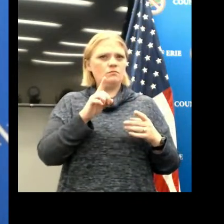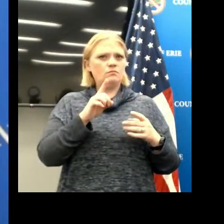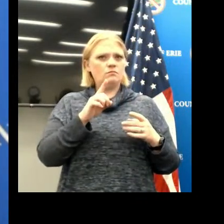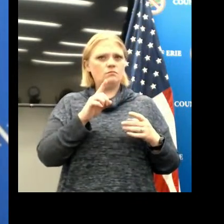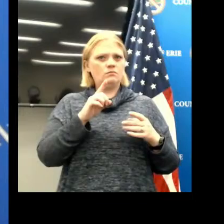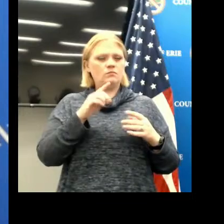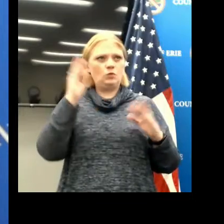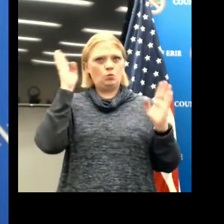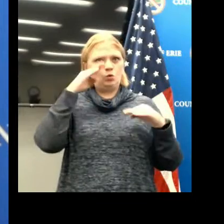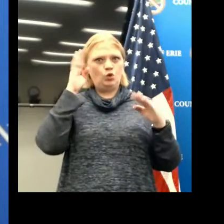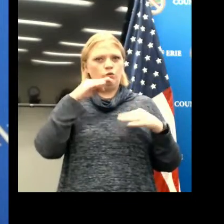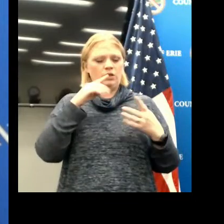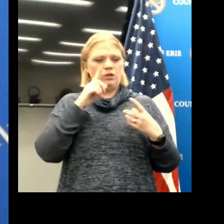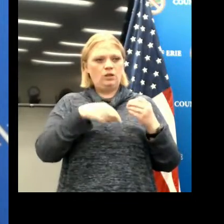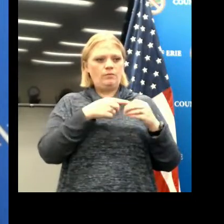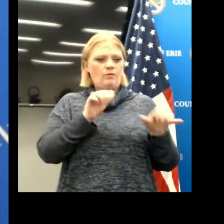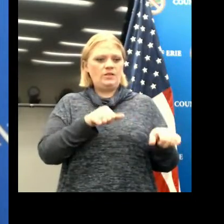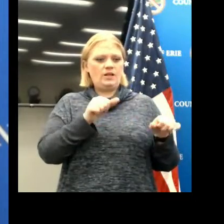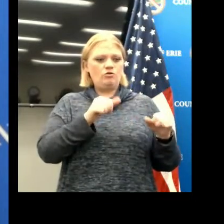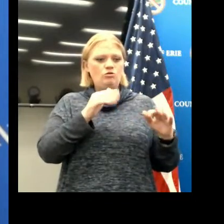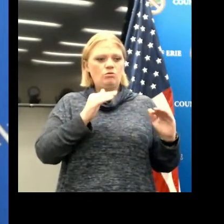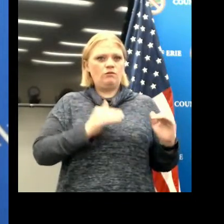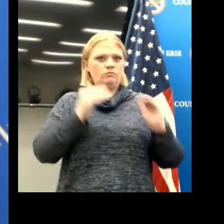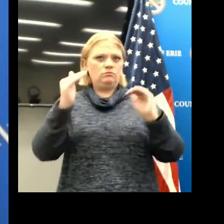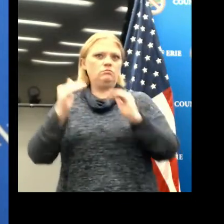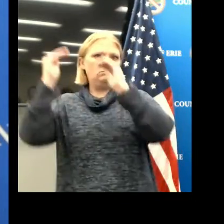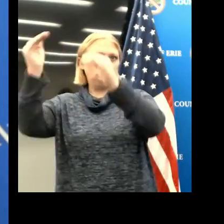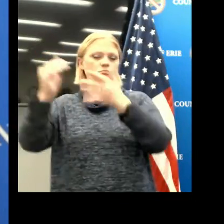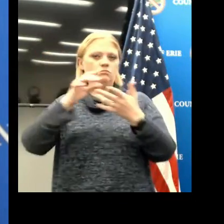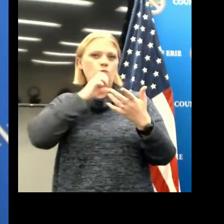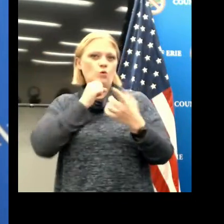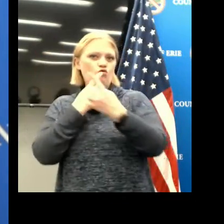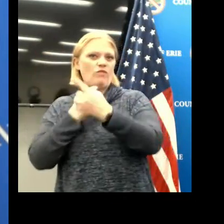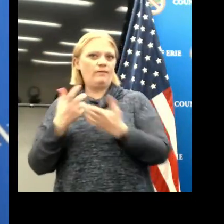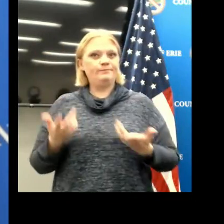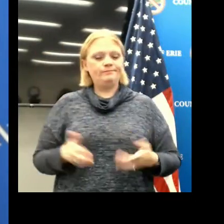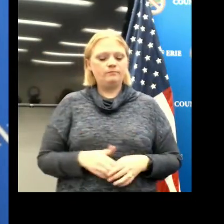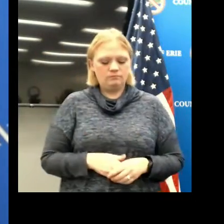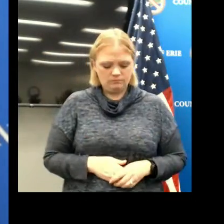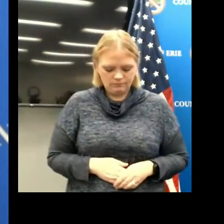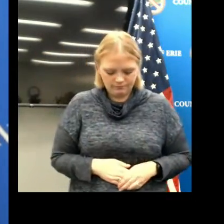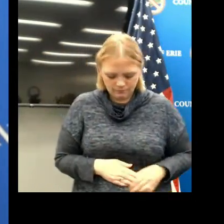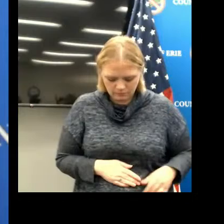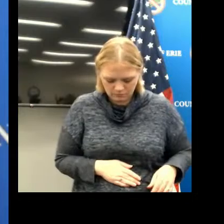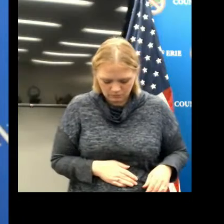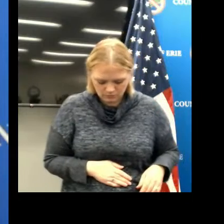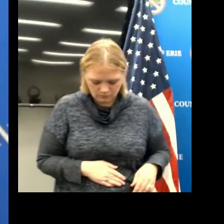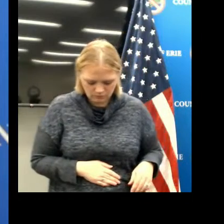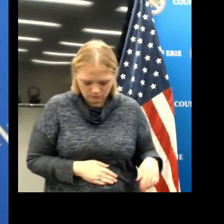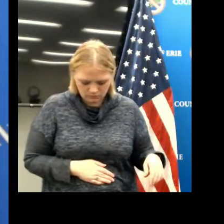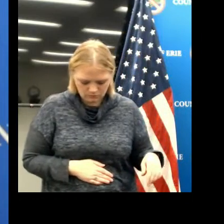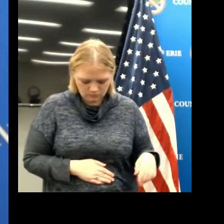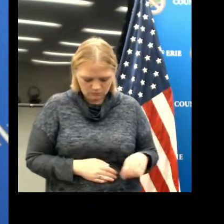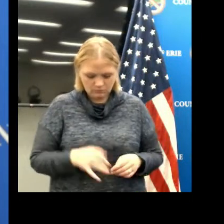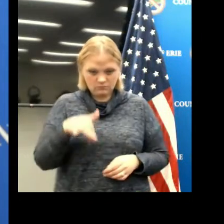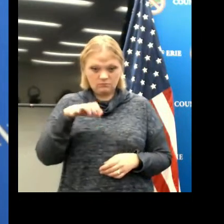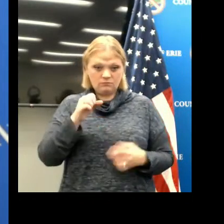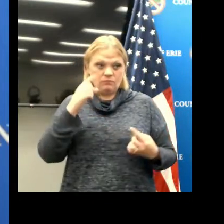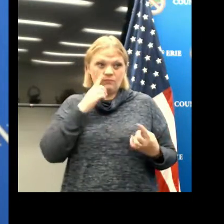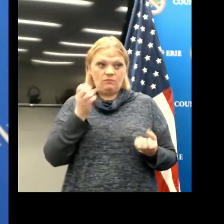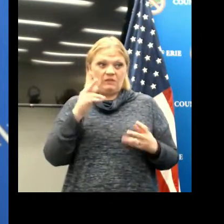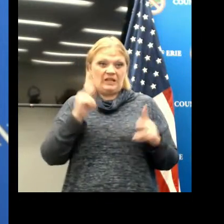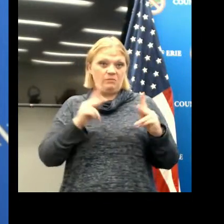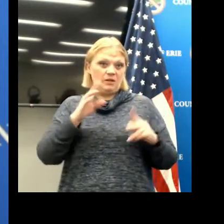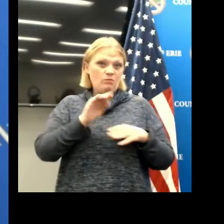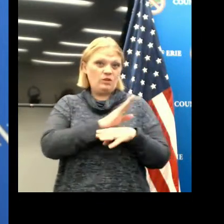worried about the potential of moving into an orange or a red zone. Yes, and I think a lot of businesses and people should be worried because